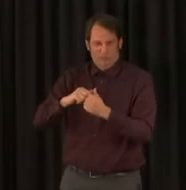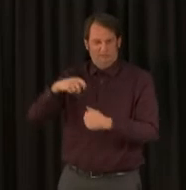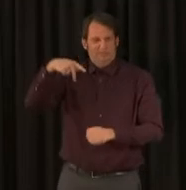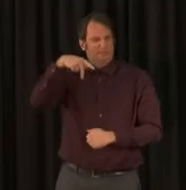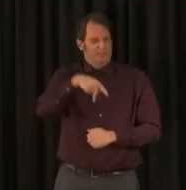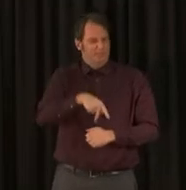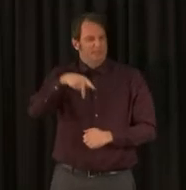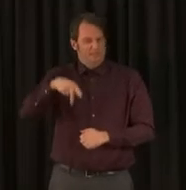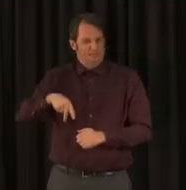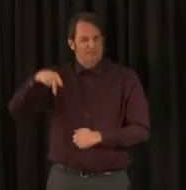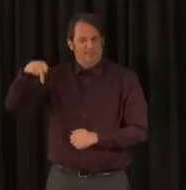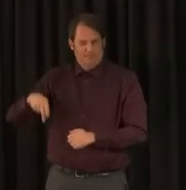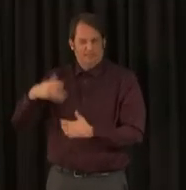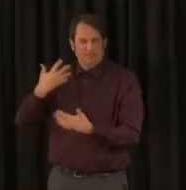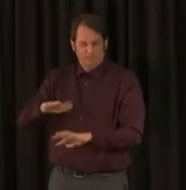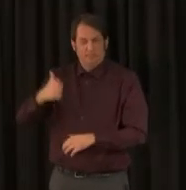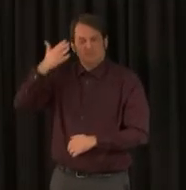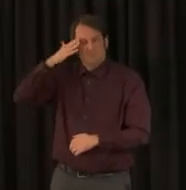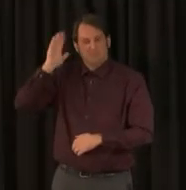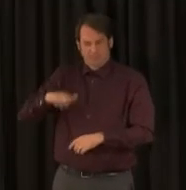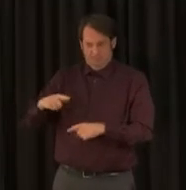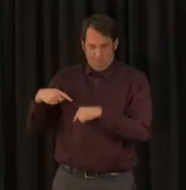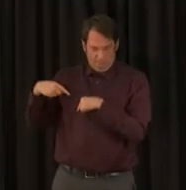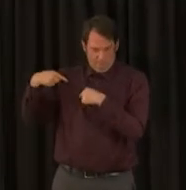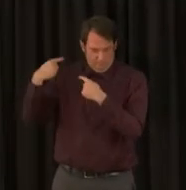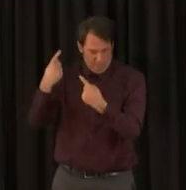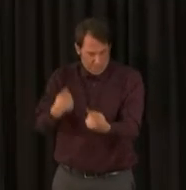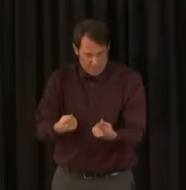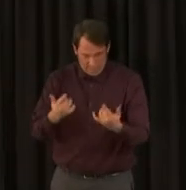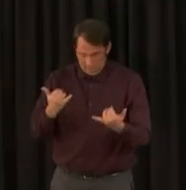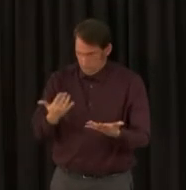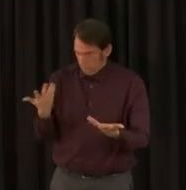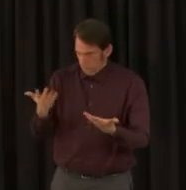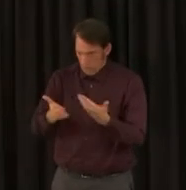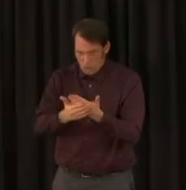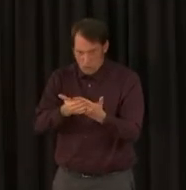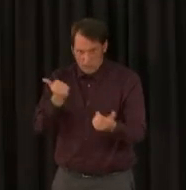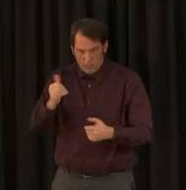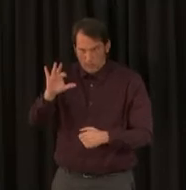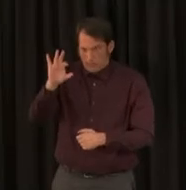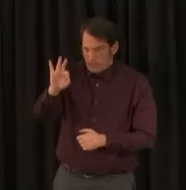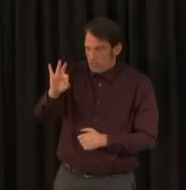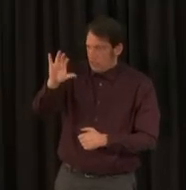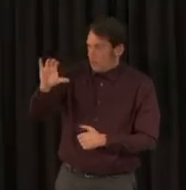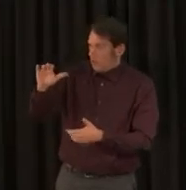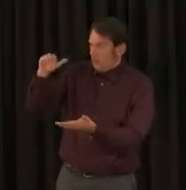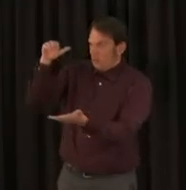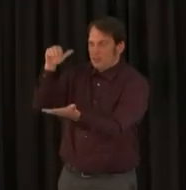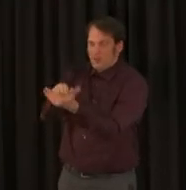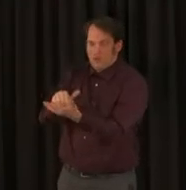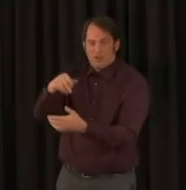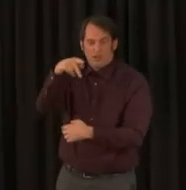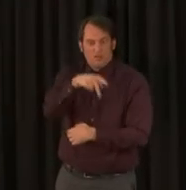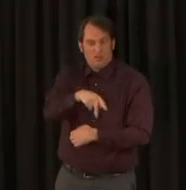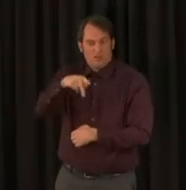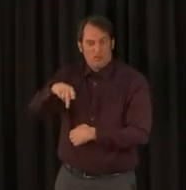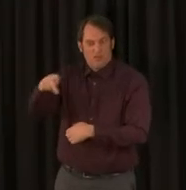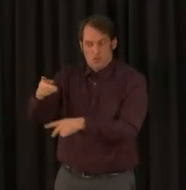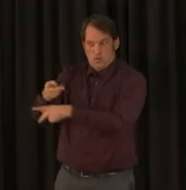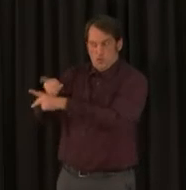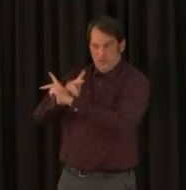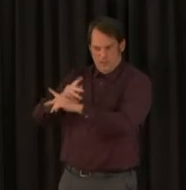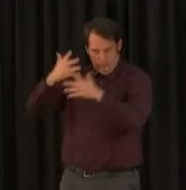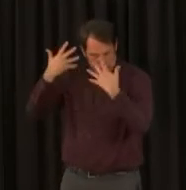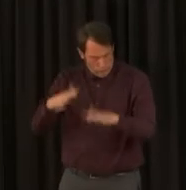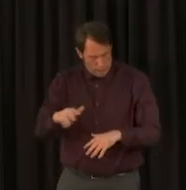date, we're told that almost 900,000 PPP loans have been approved